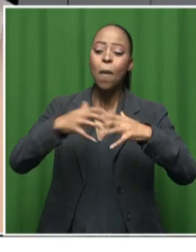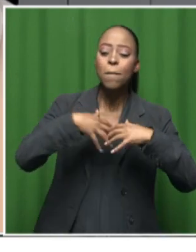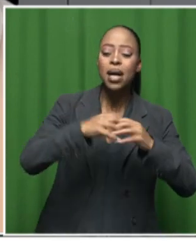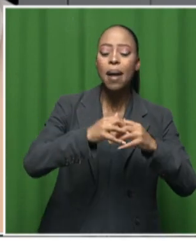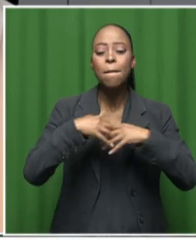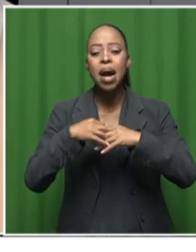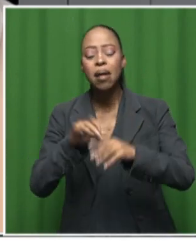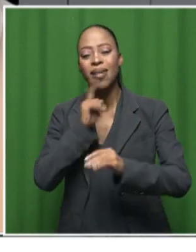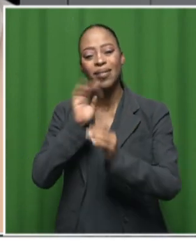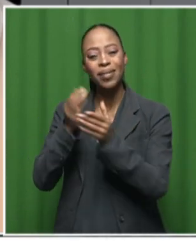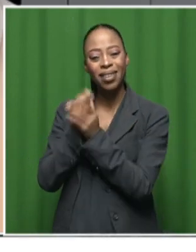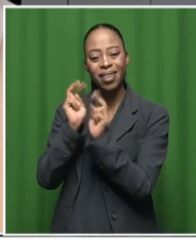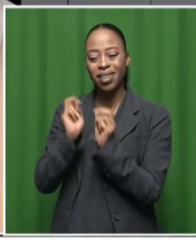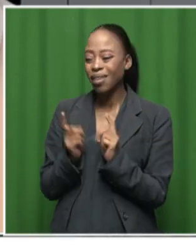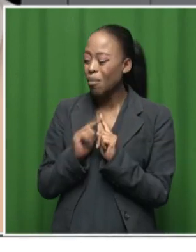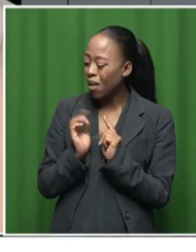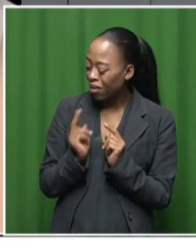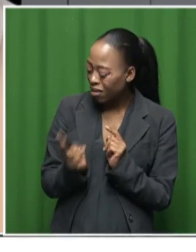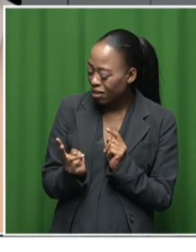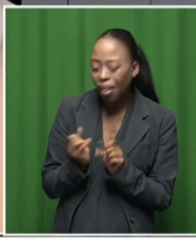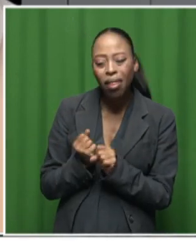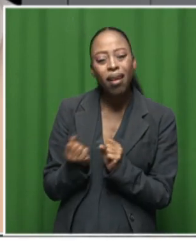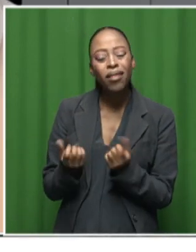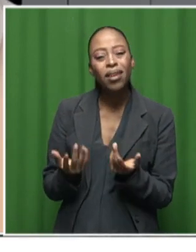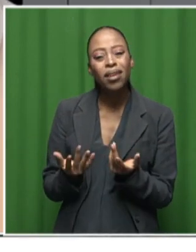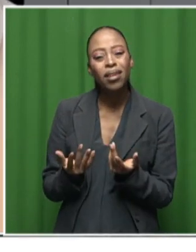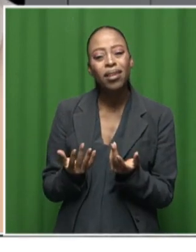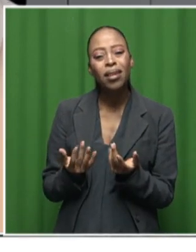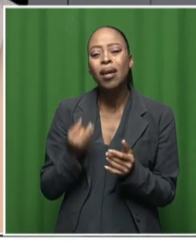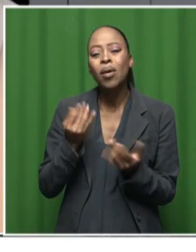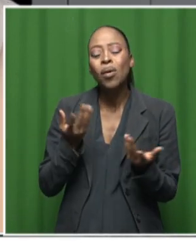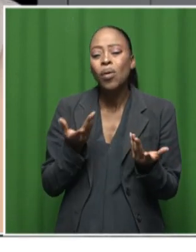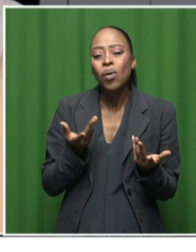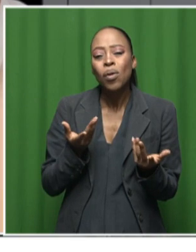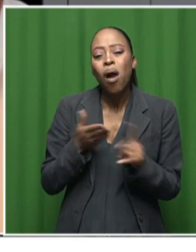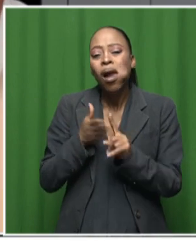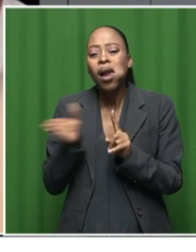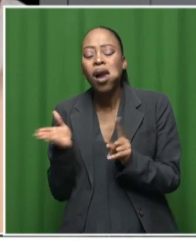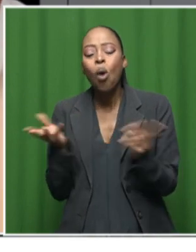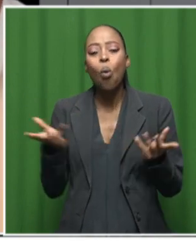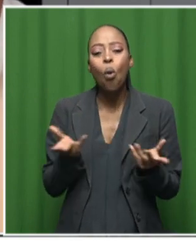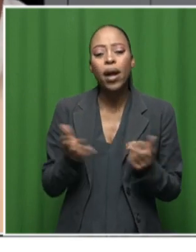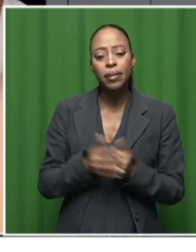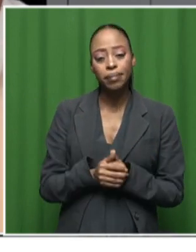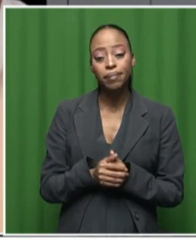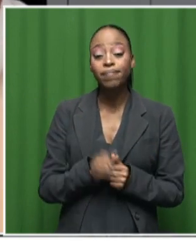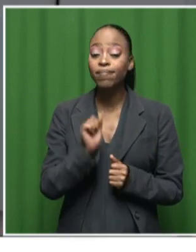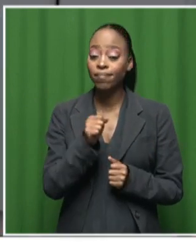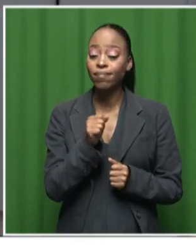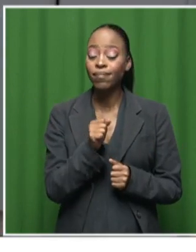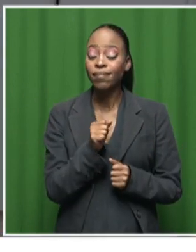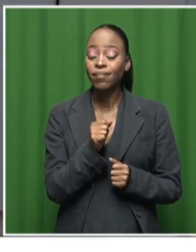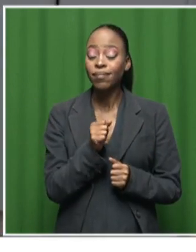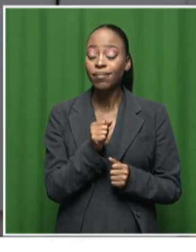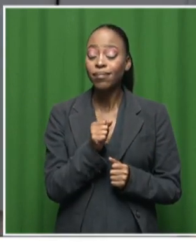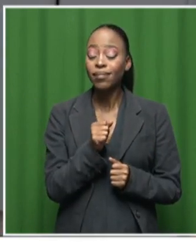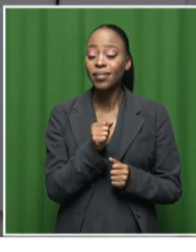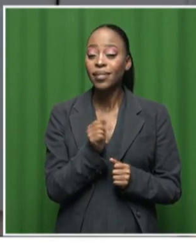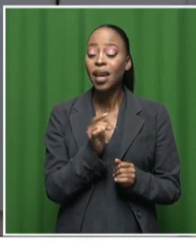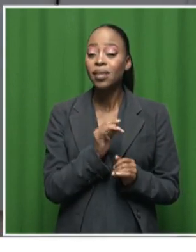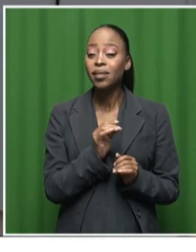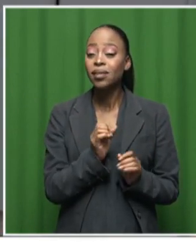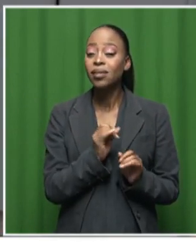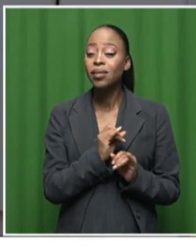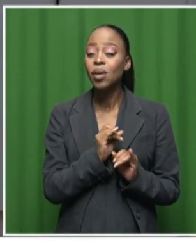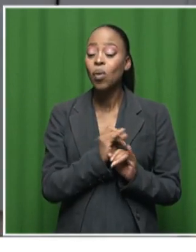energy, and yet we never see them. What are we getting wrong? And that's the tragedy, Leanne. That's the tragedy, because there are